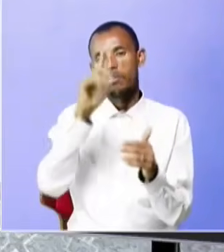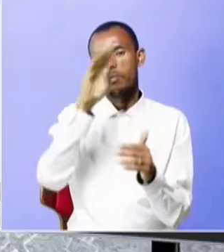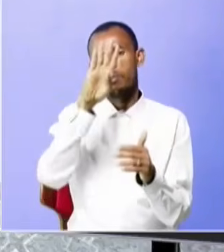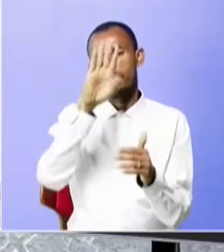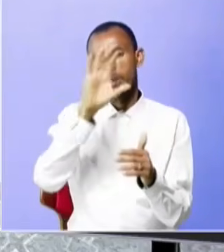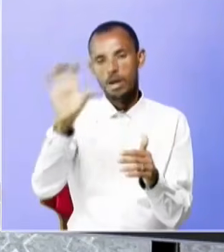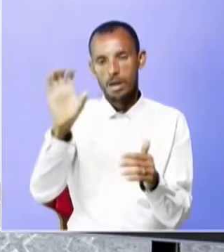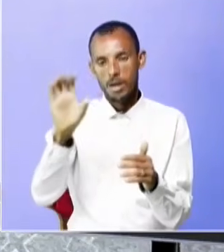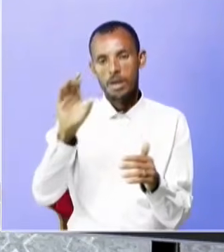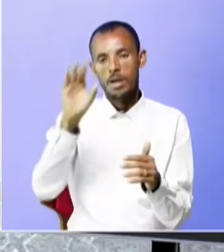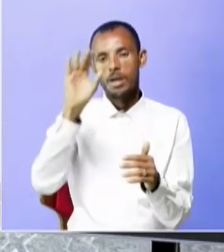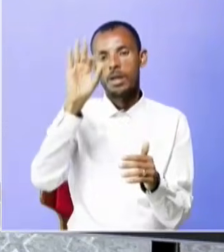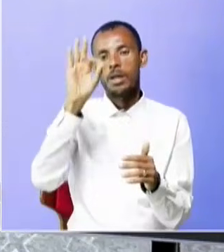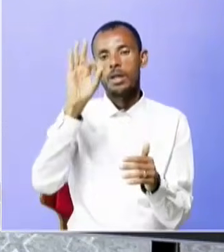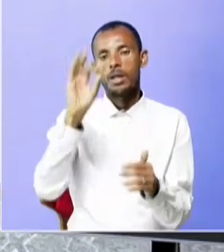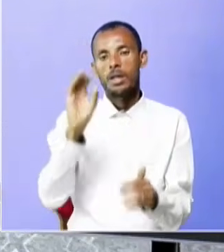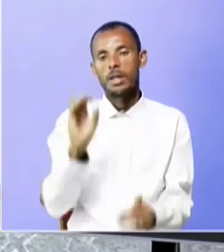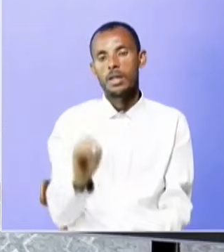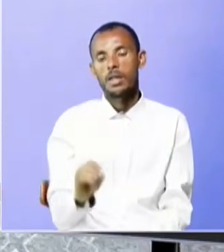490